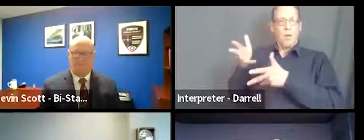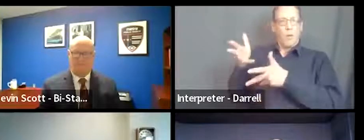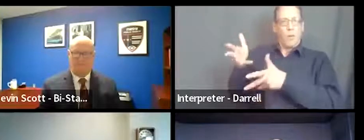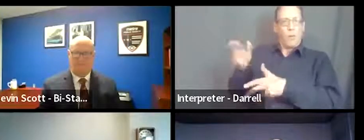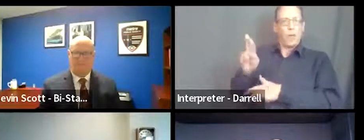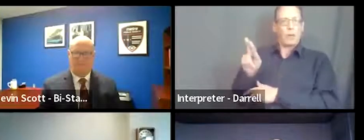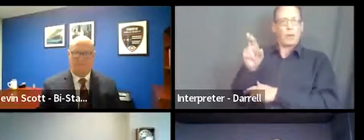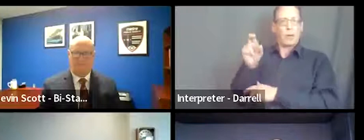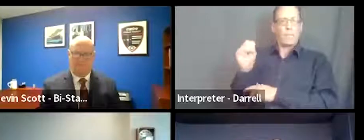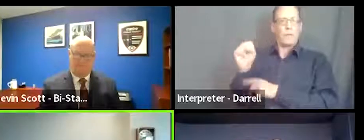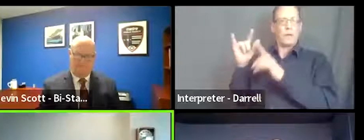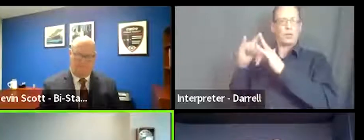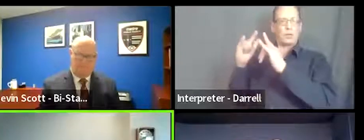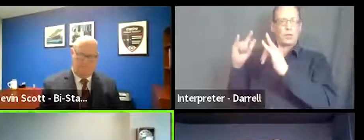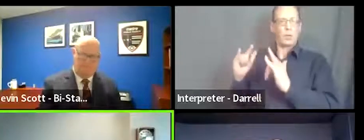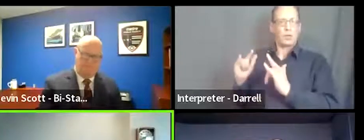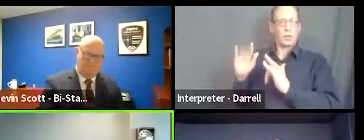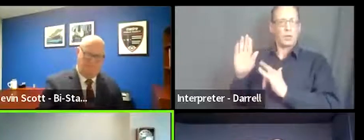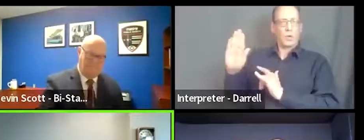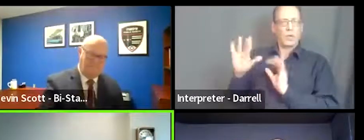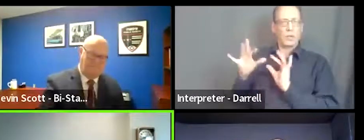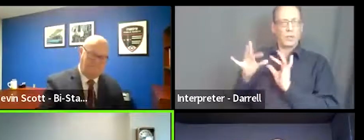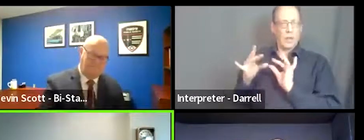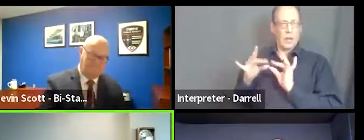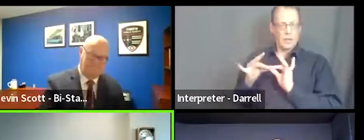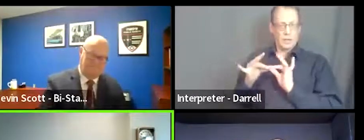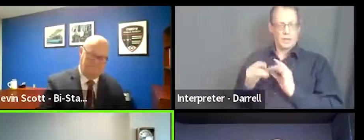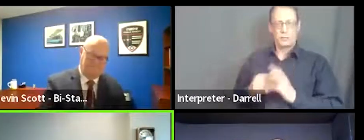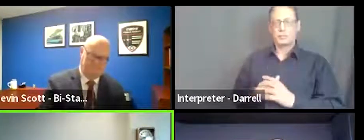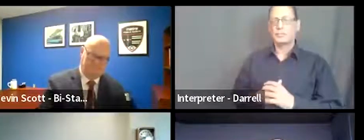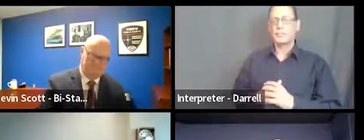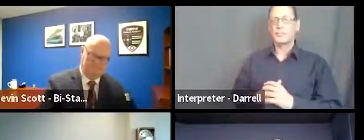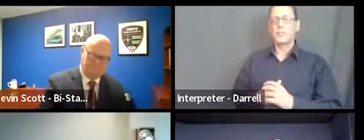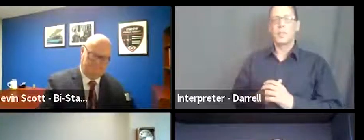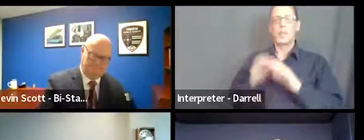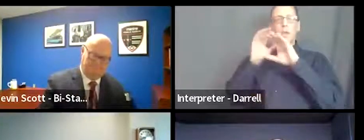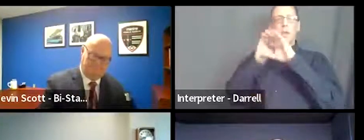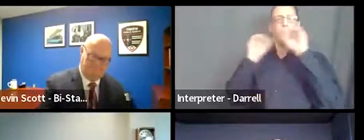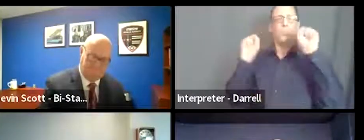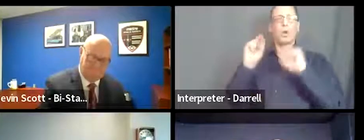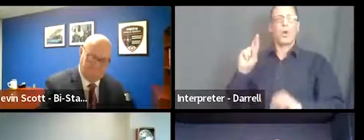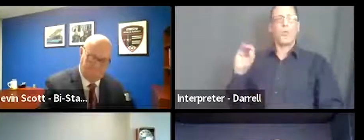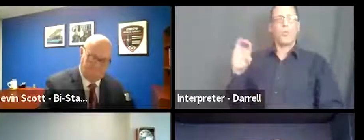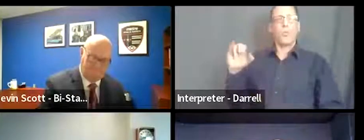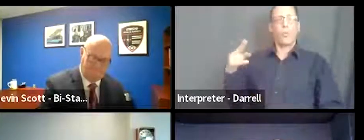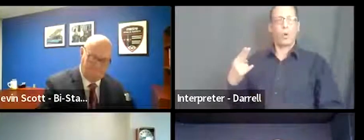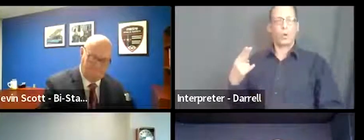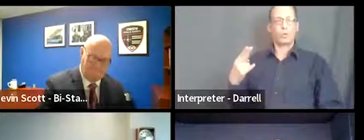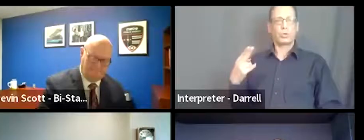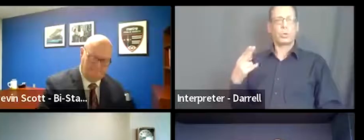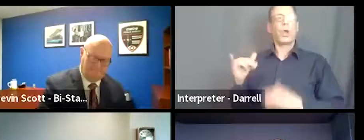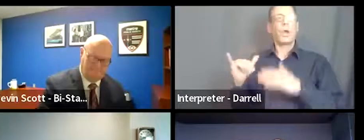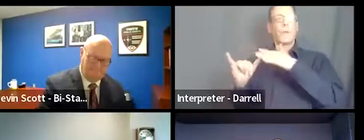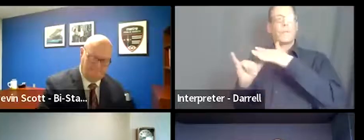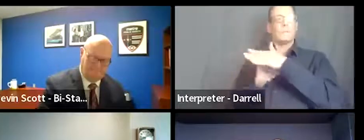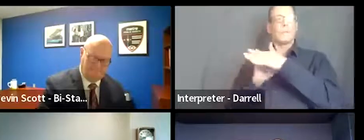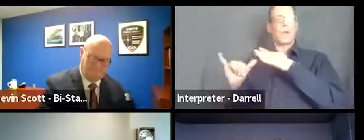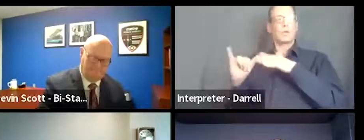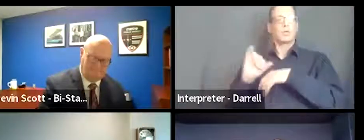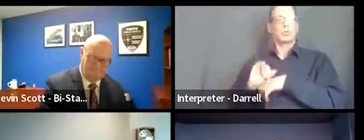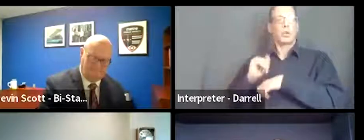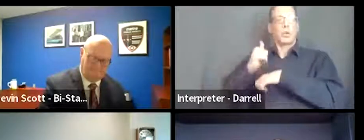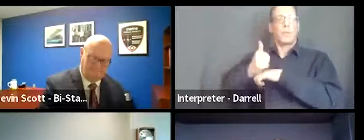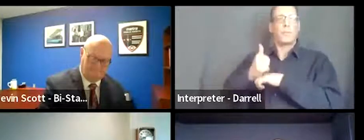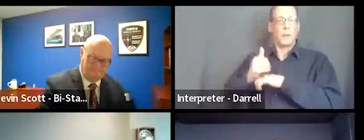shelters. His comments read, President Roach and members of the board, the Metro Reimagined Service Plan